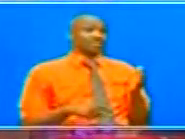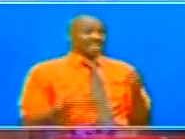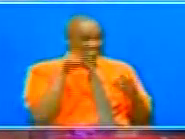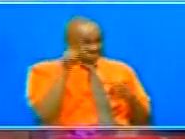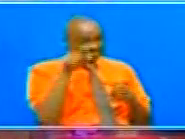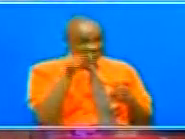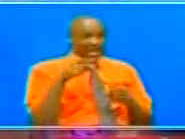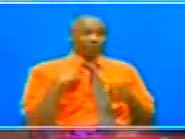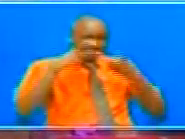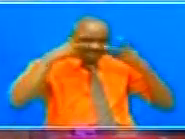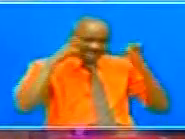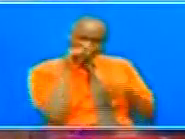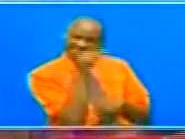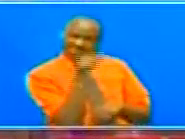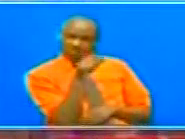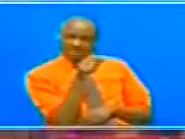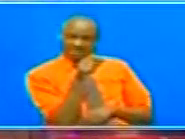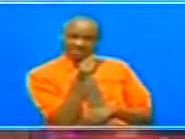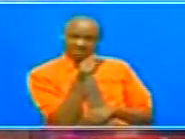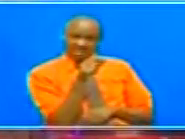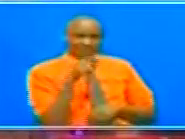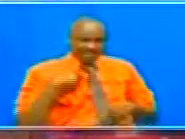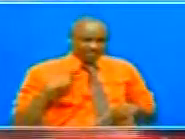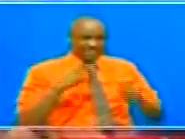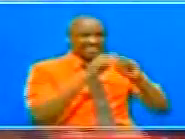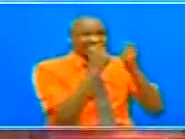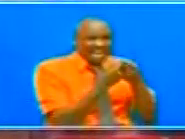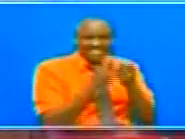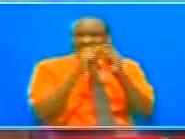country, that question should not be trivialized, should not be